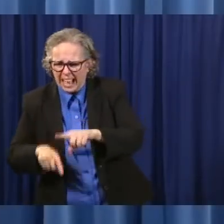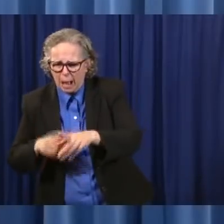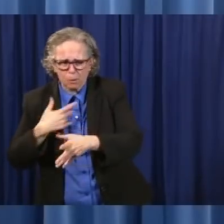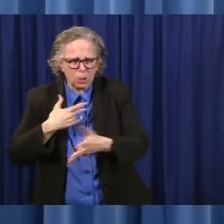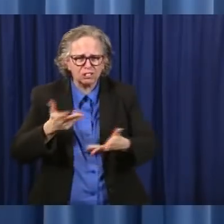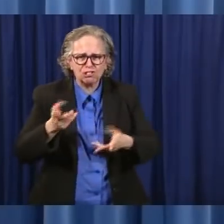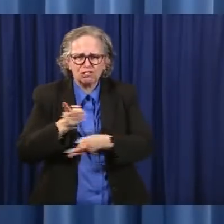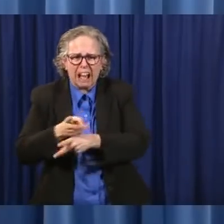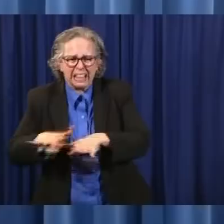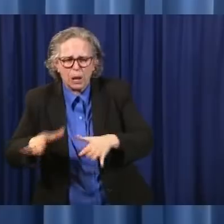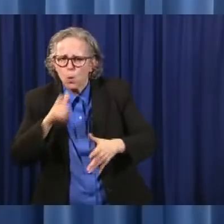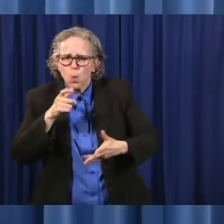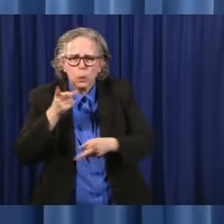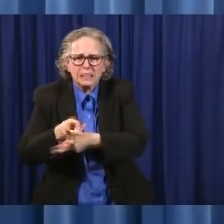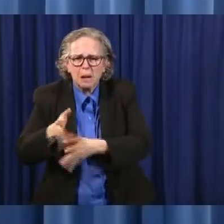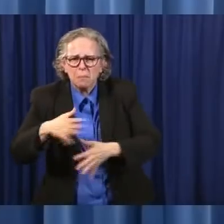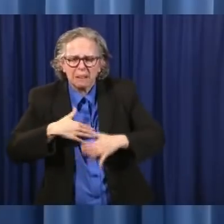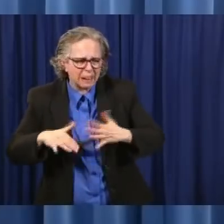child?